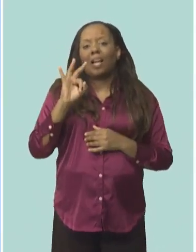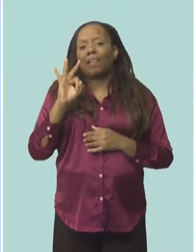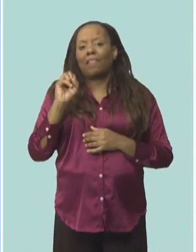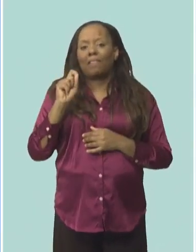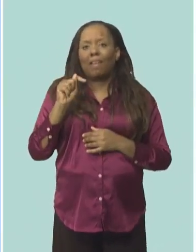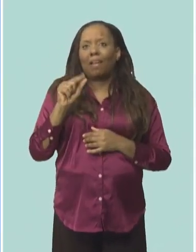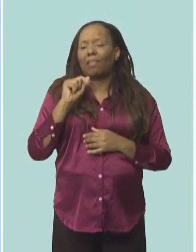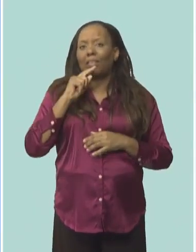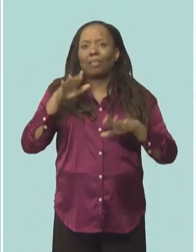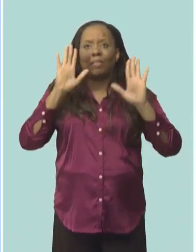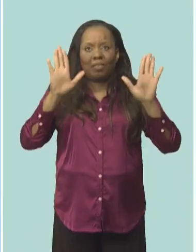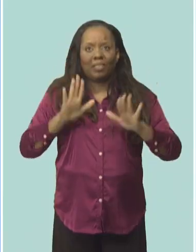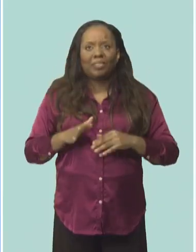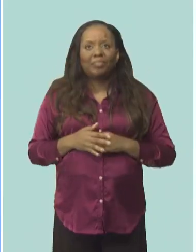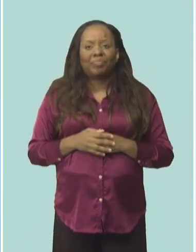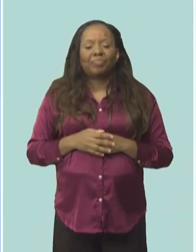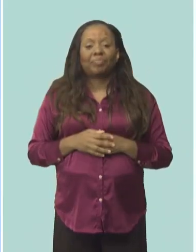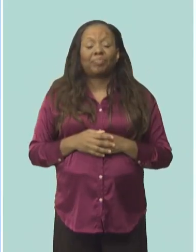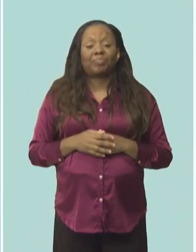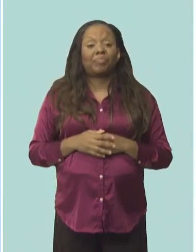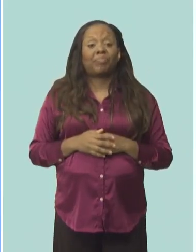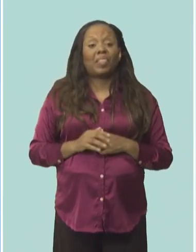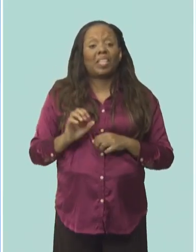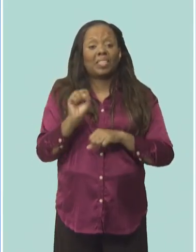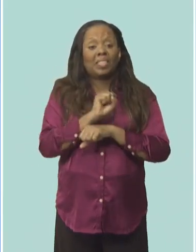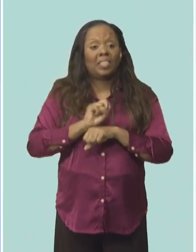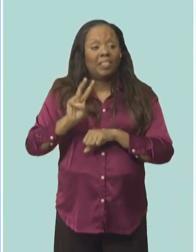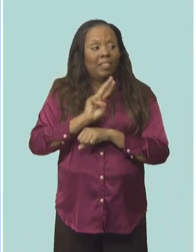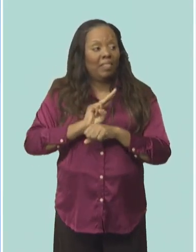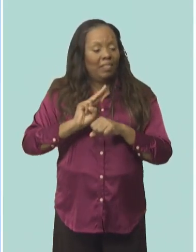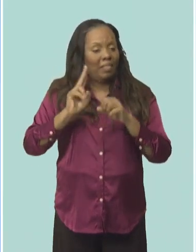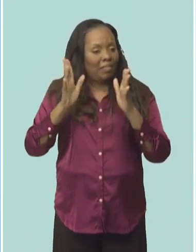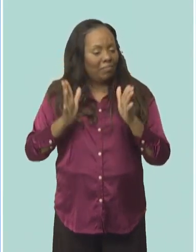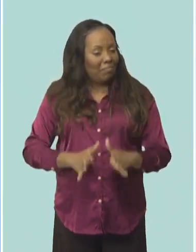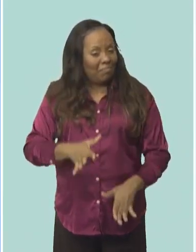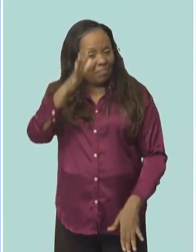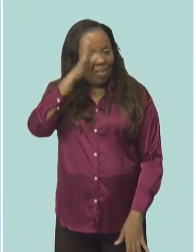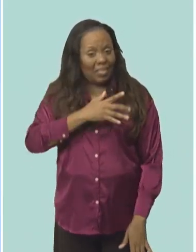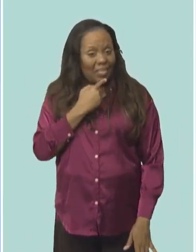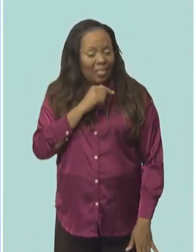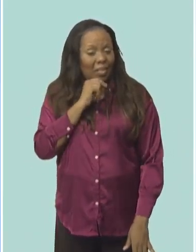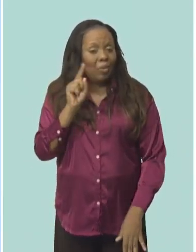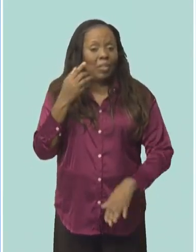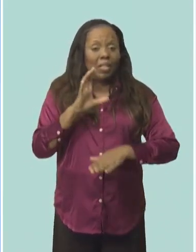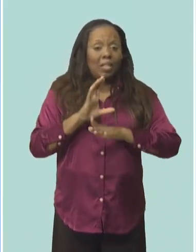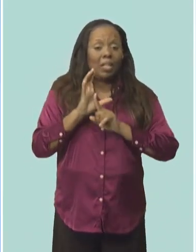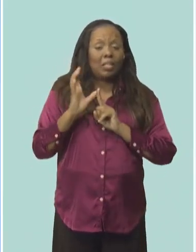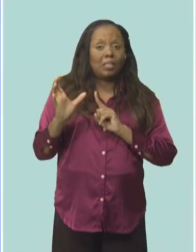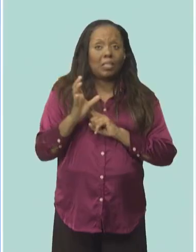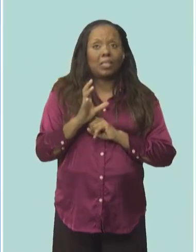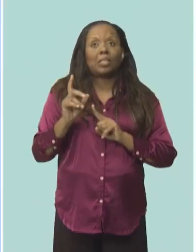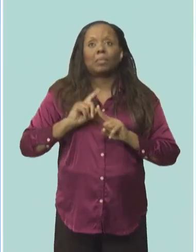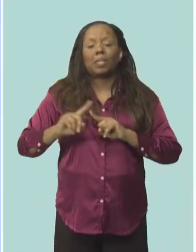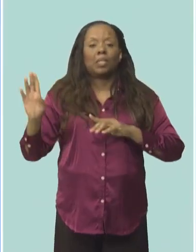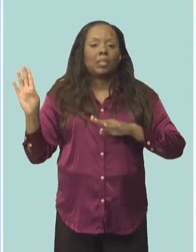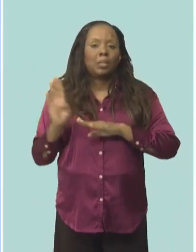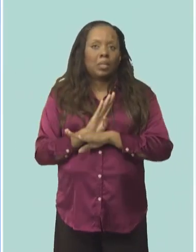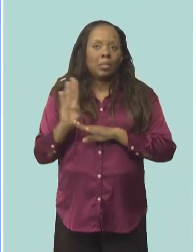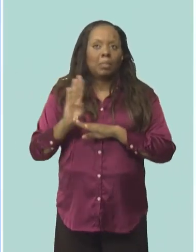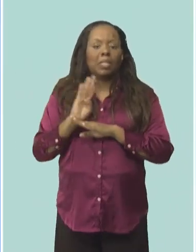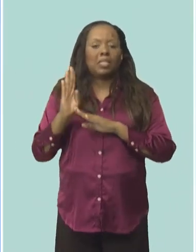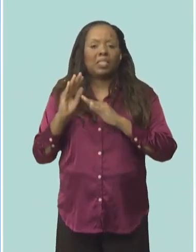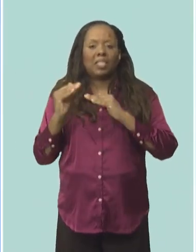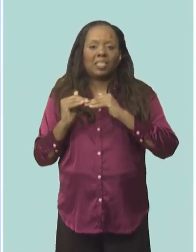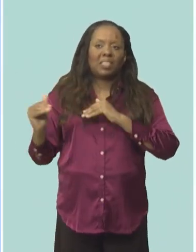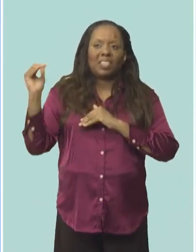me. For Vincent and Marlon Joseph, the festival has proven not just a cultural showcase, but also a business boost. I